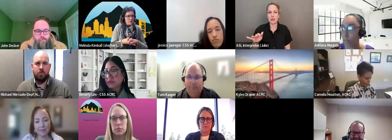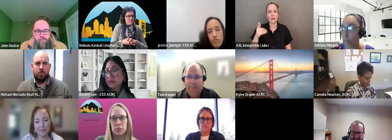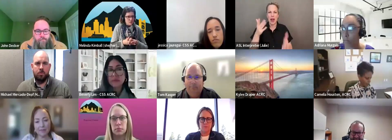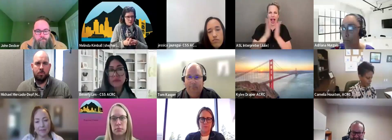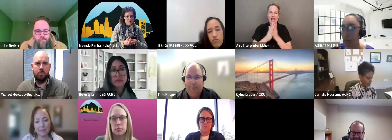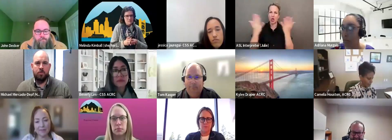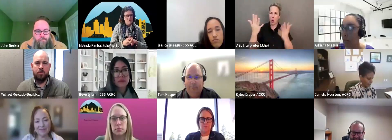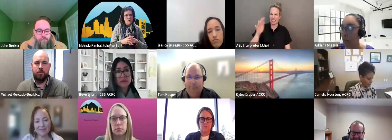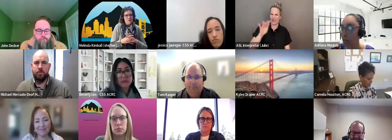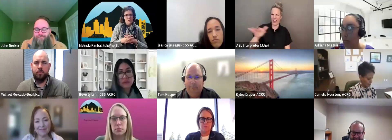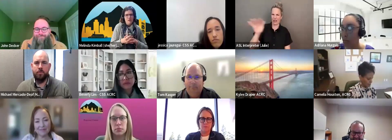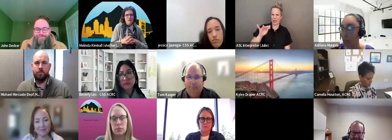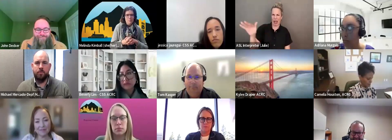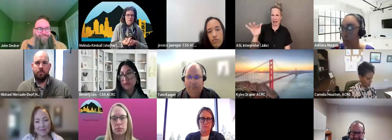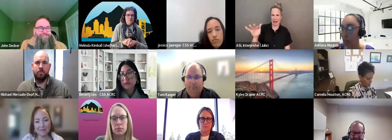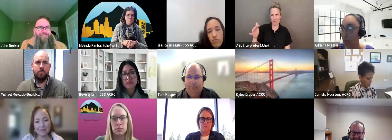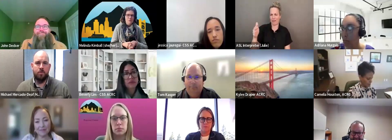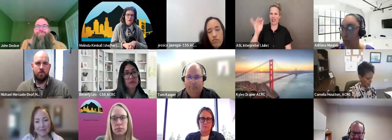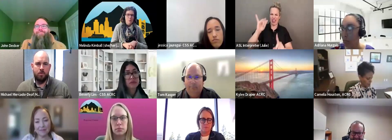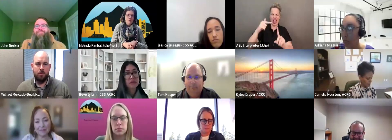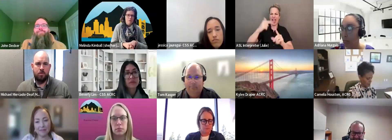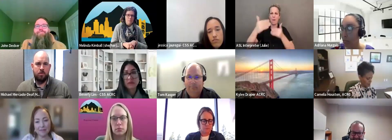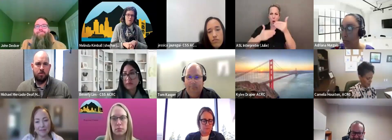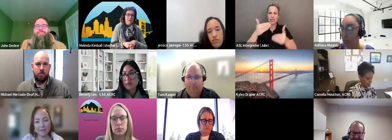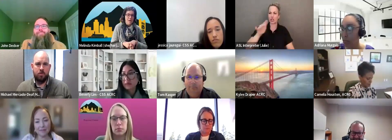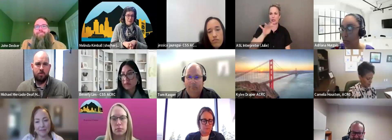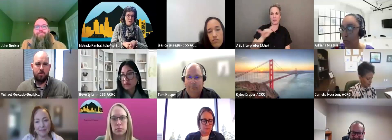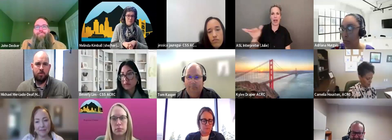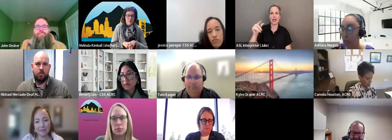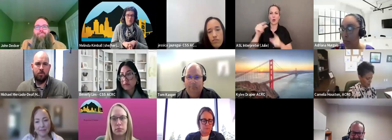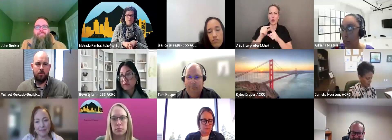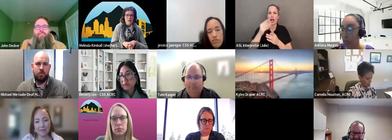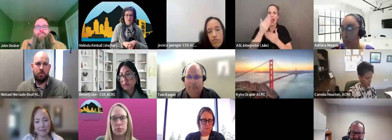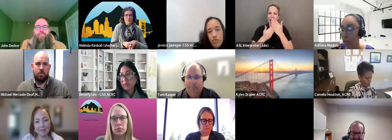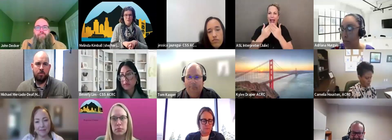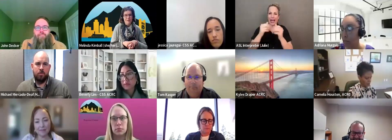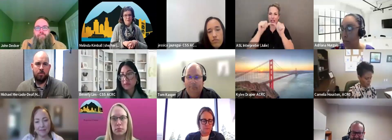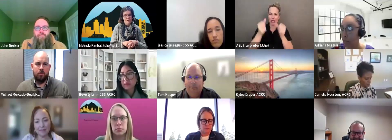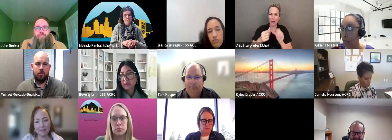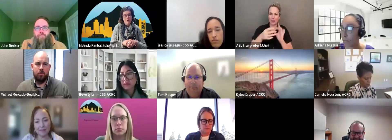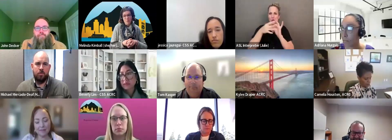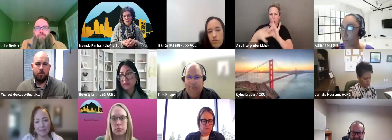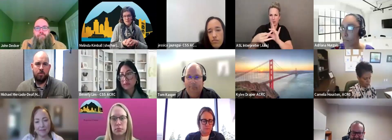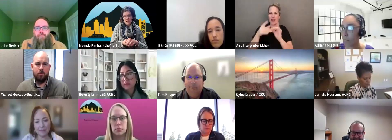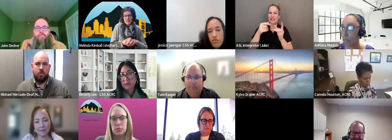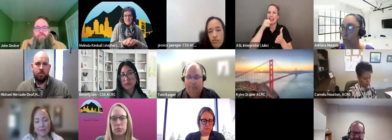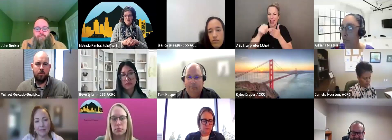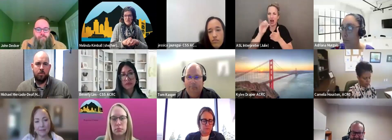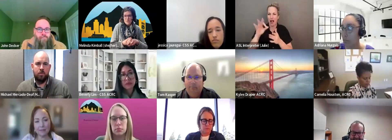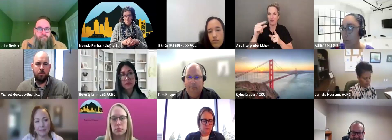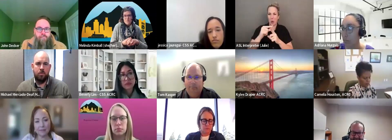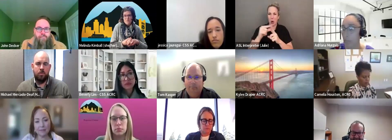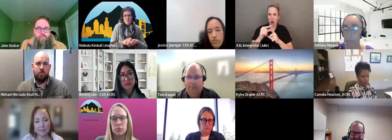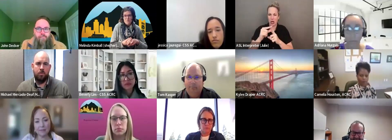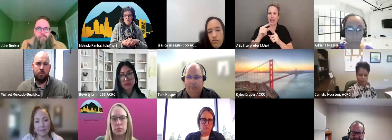yourself, what is fingerspelling? Fingerspelling is a process of spelling out words by using hand shapes that correspond to the letters of the word. A set of